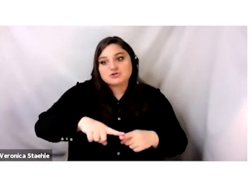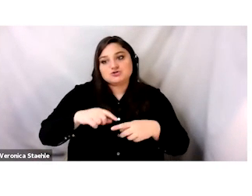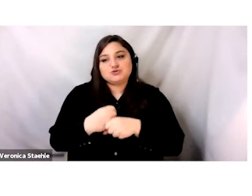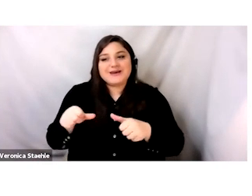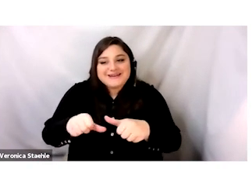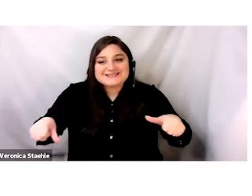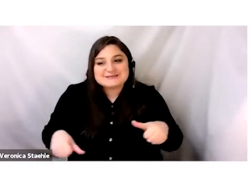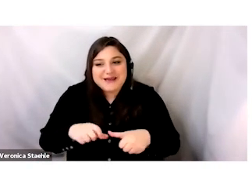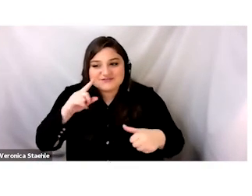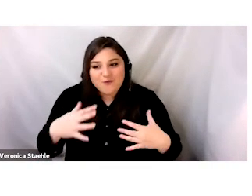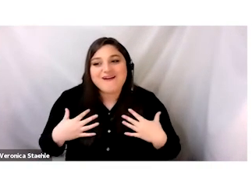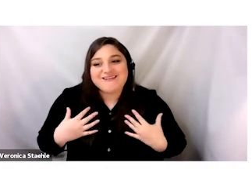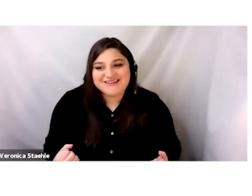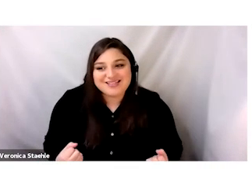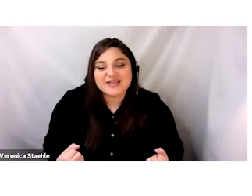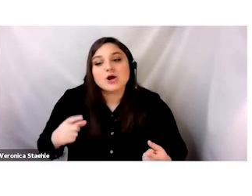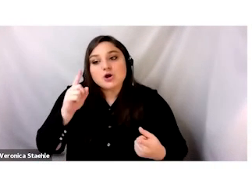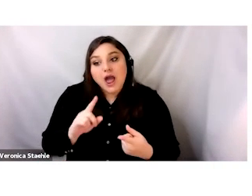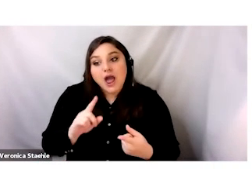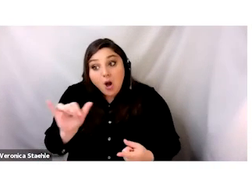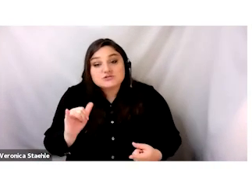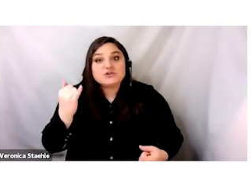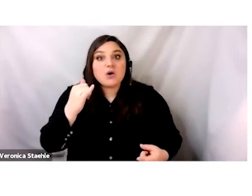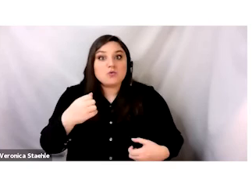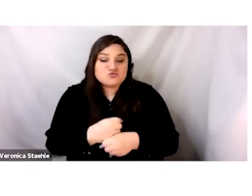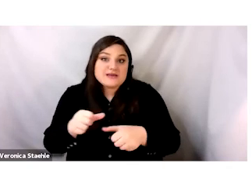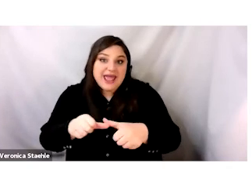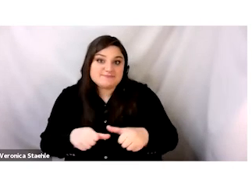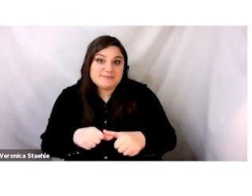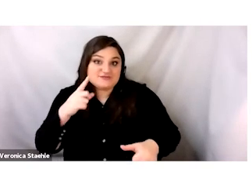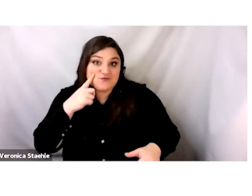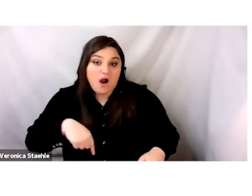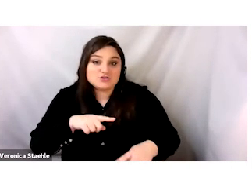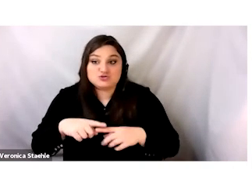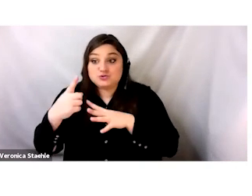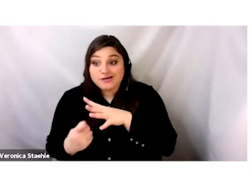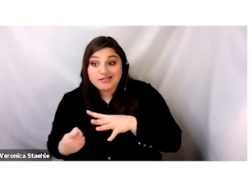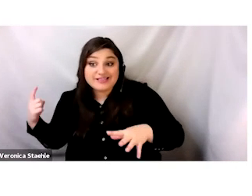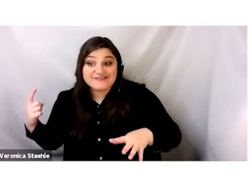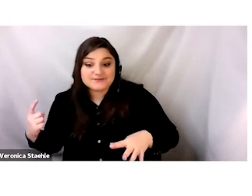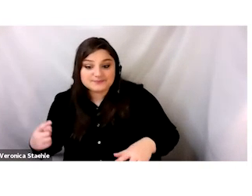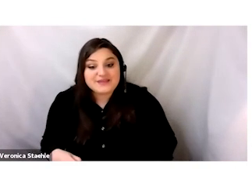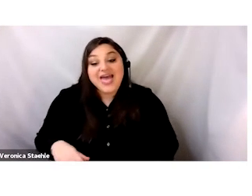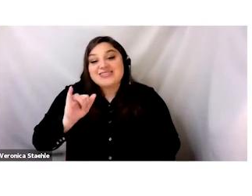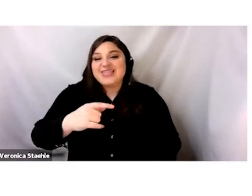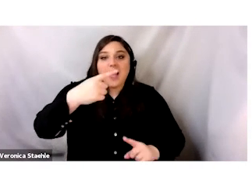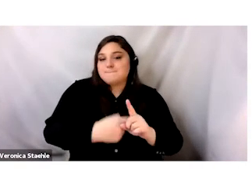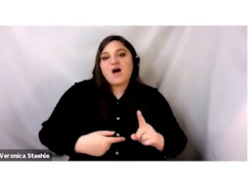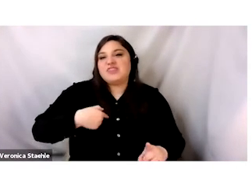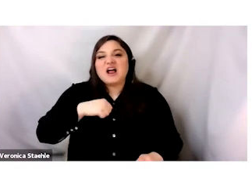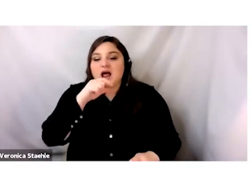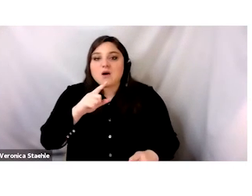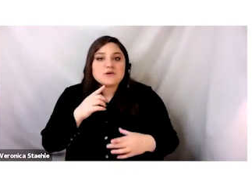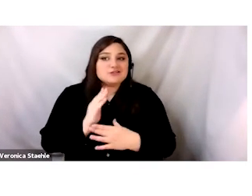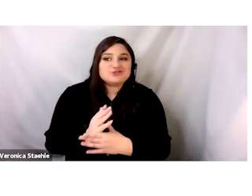create space for ourselves for stepping away. I actually hadn't really posted much that month. And so it